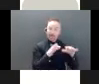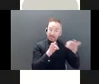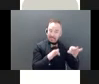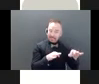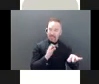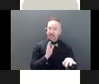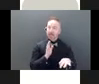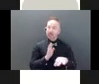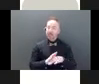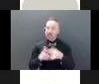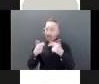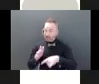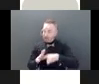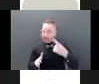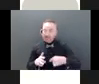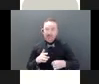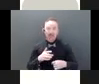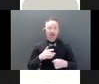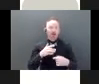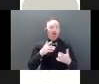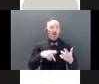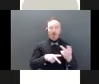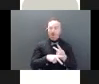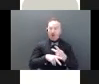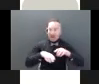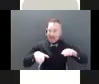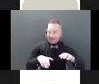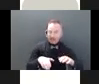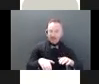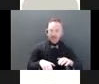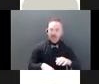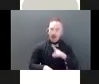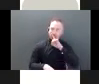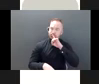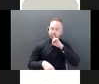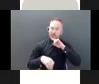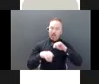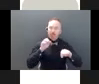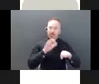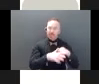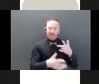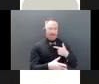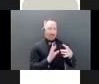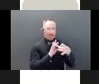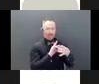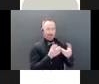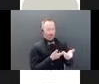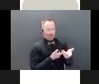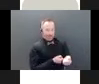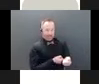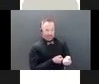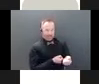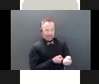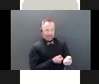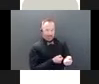or lack of appropriate action occurring when there's a relationship of trust that causes harm or distress